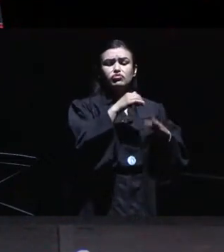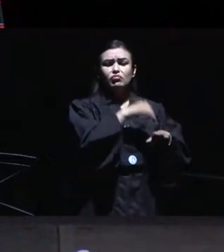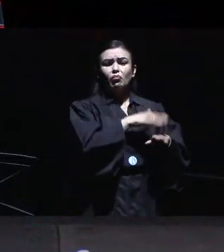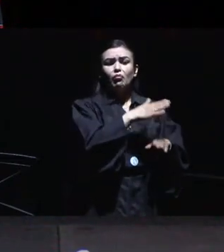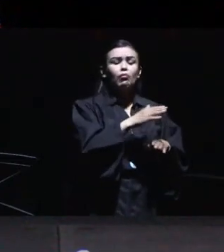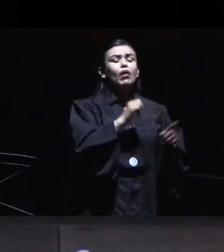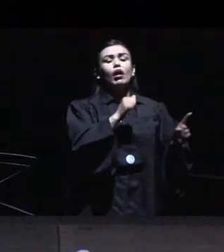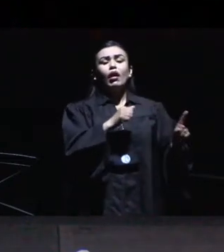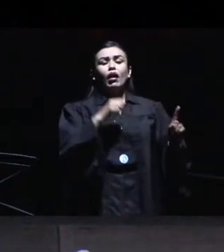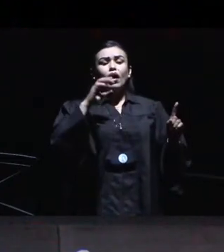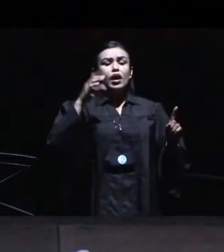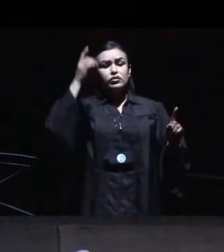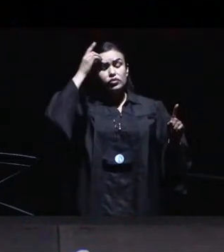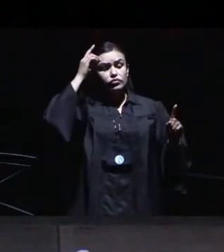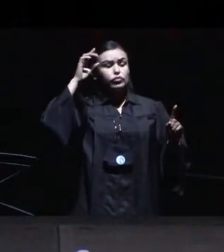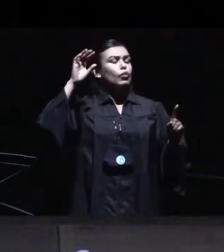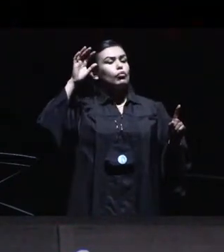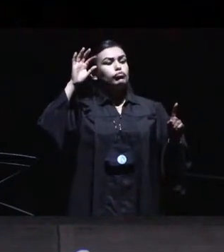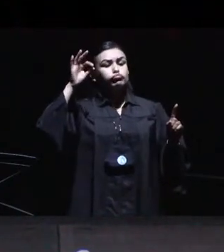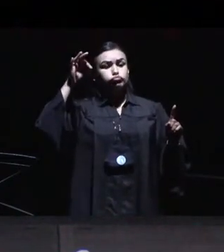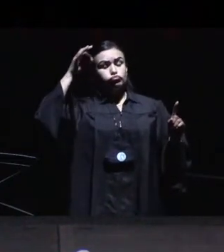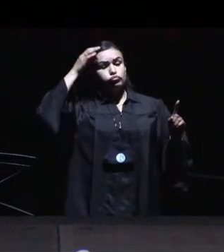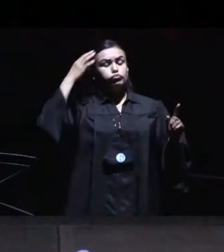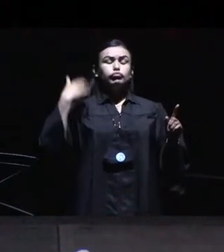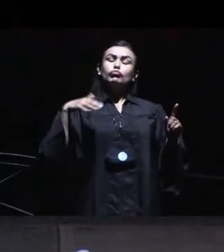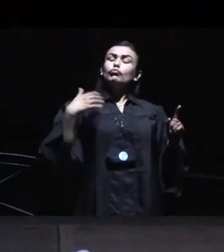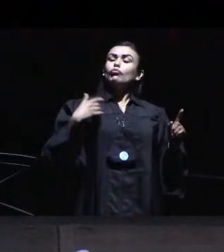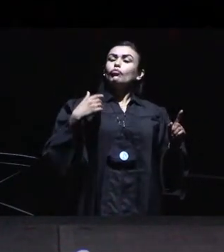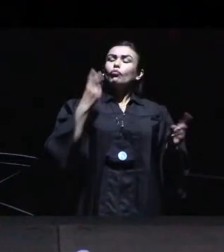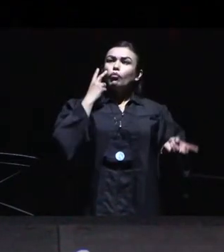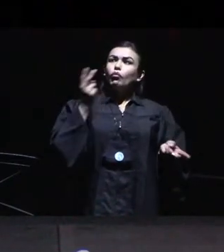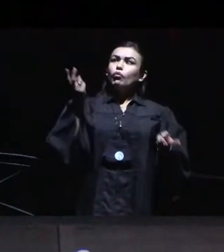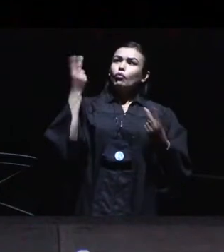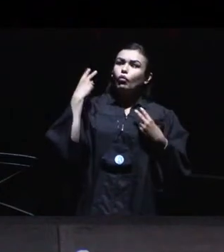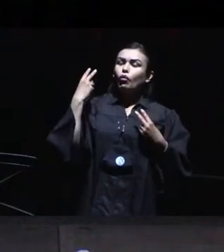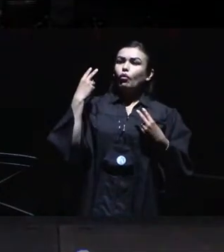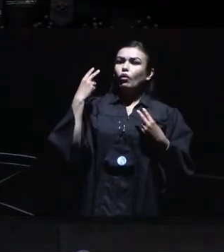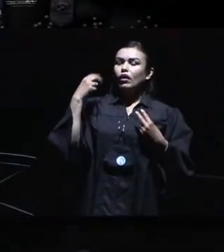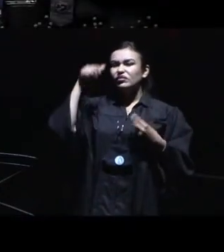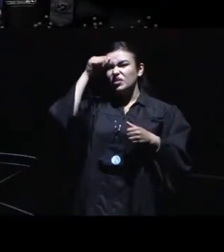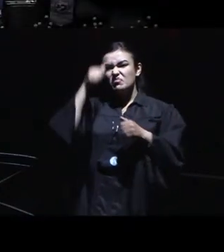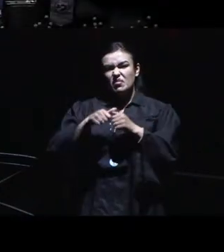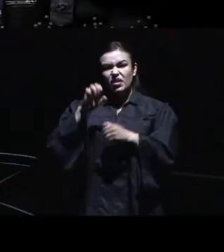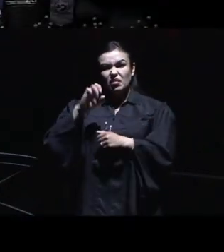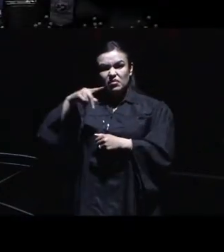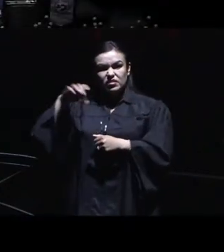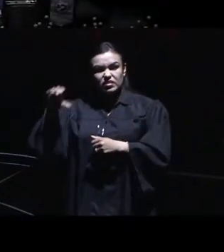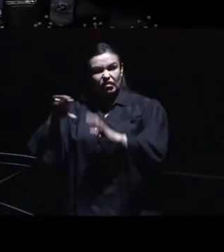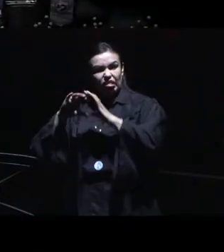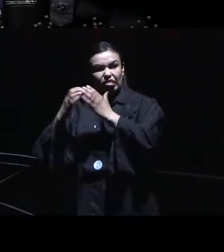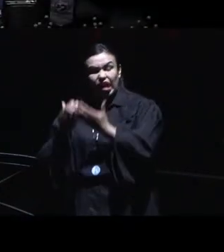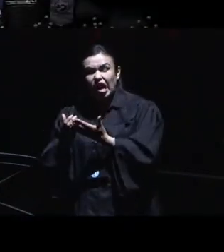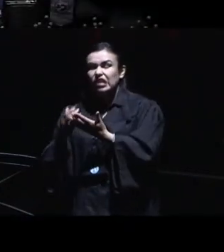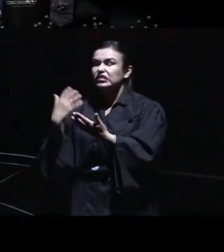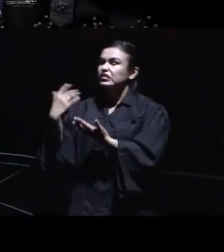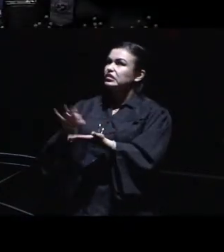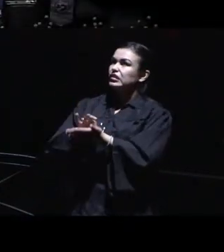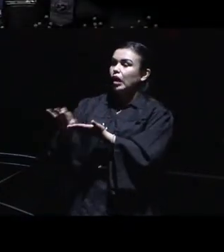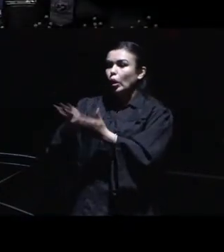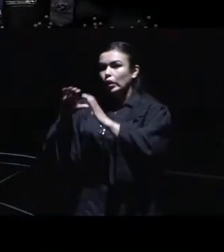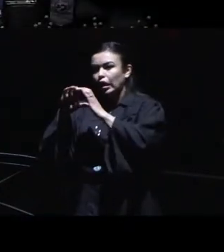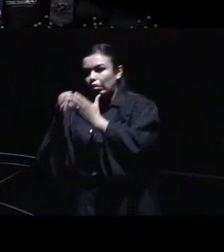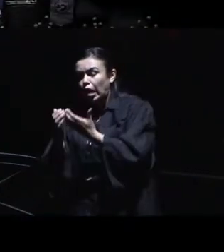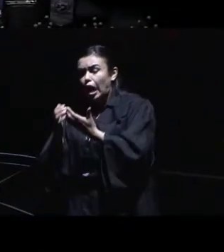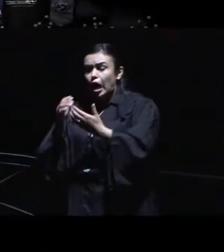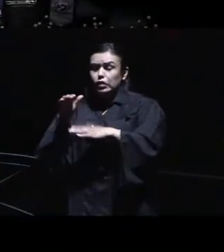ESL classes on Saturday morning. I can remember how that dreaded accounting class that I told you about, those